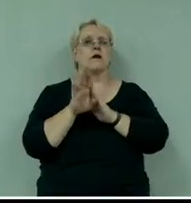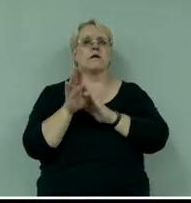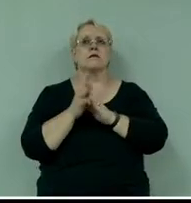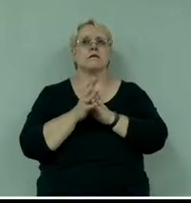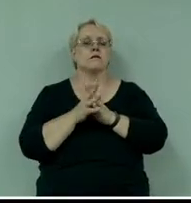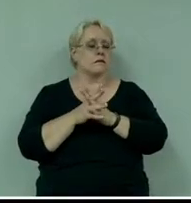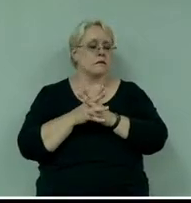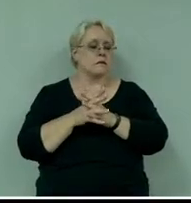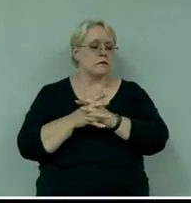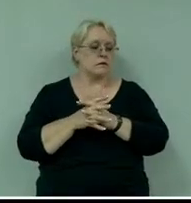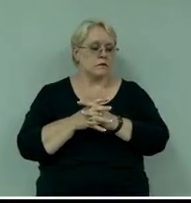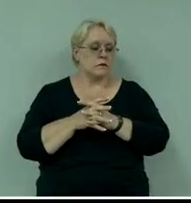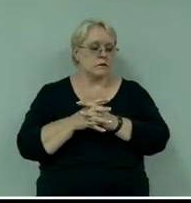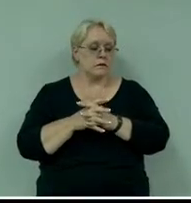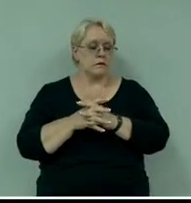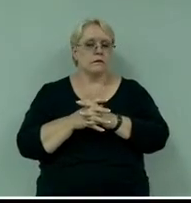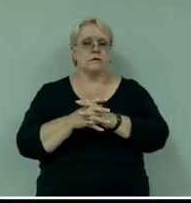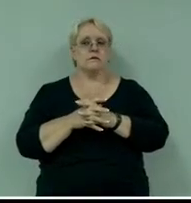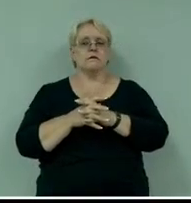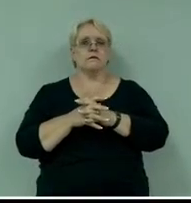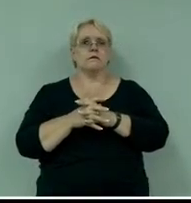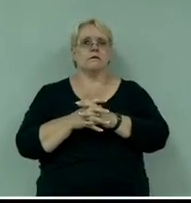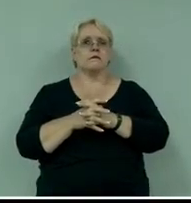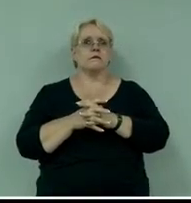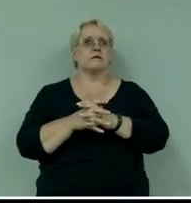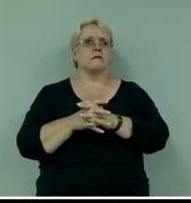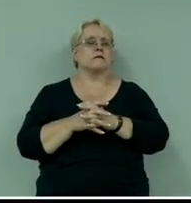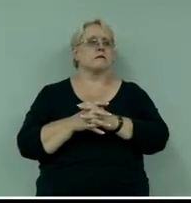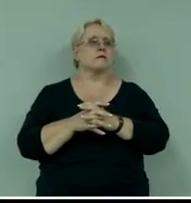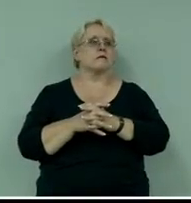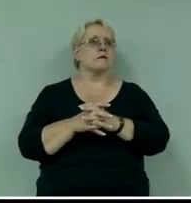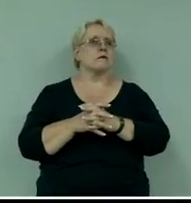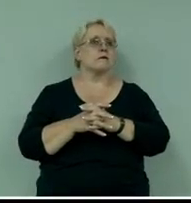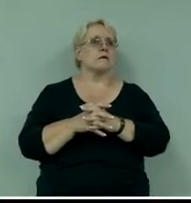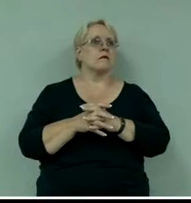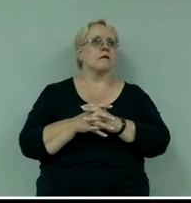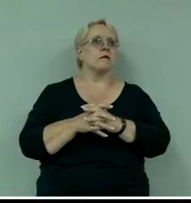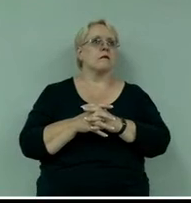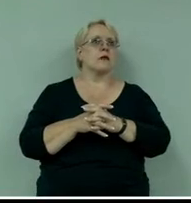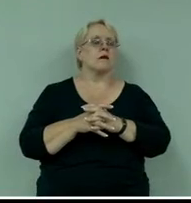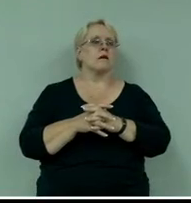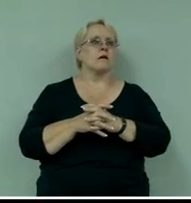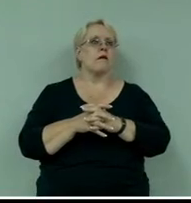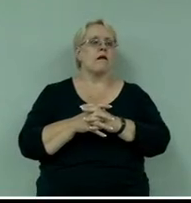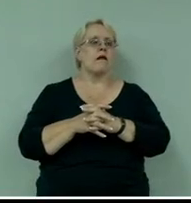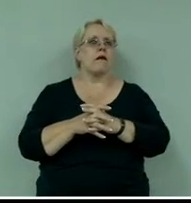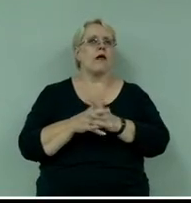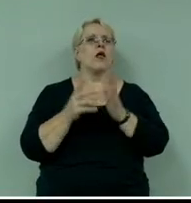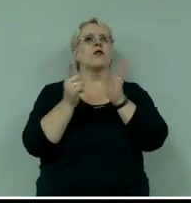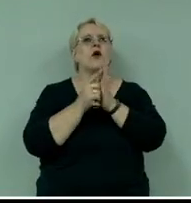that's only. Hey, law department, how do you feel about that? Do you mind?